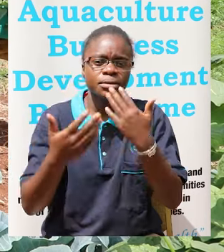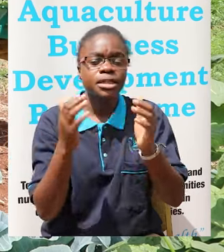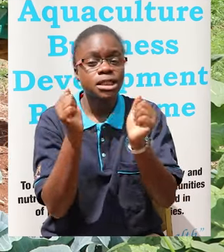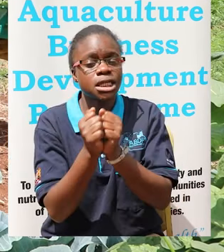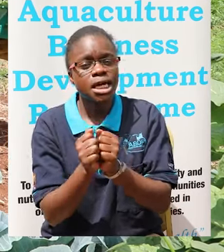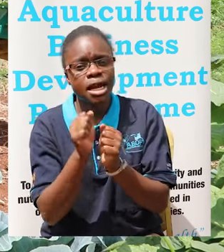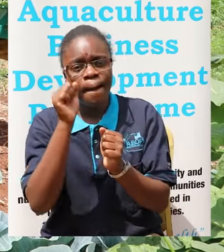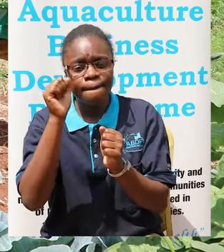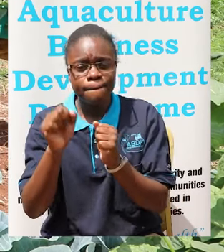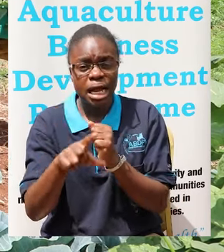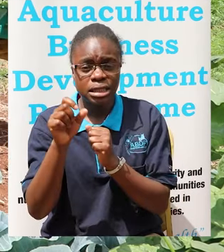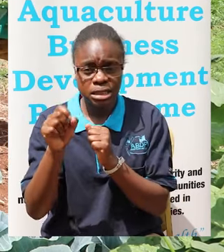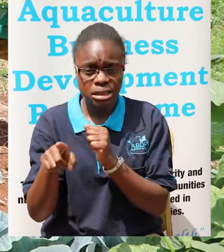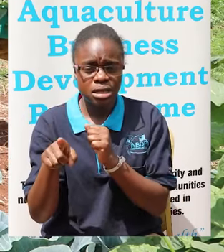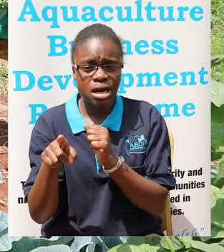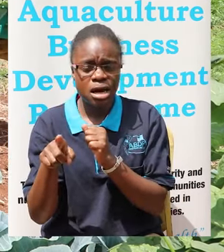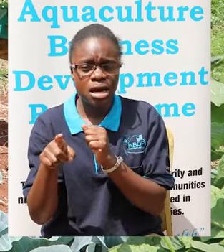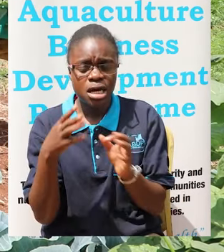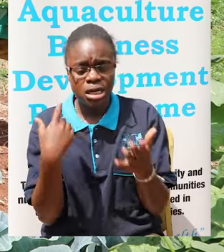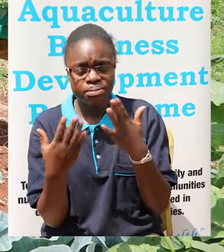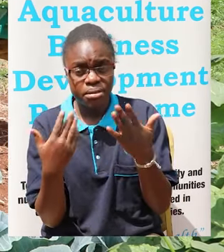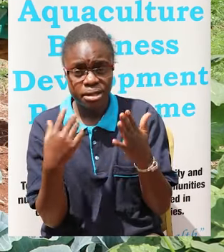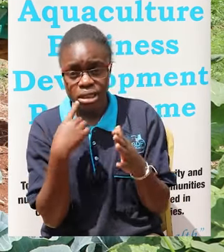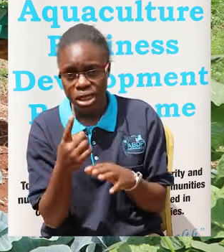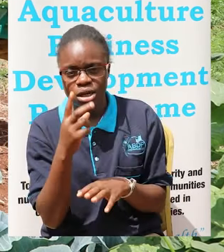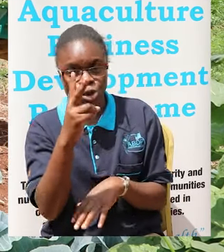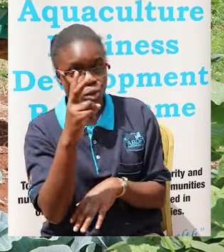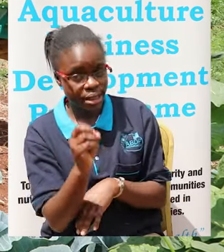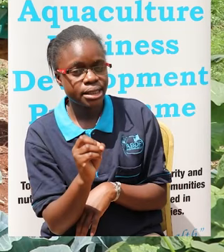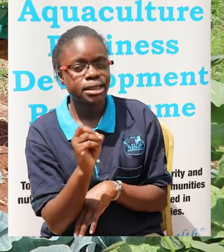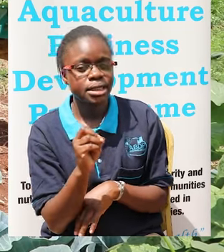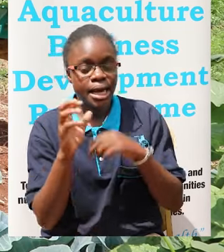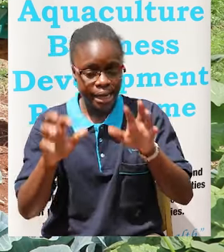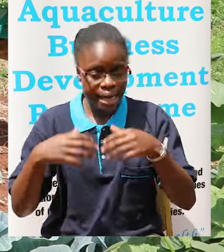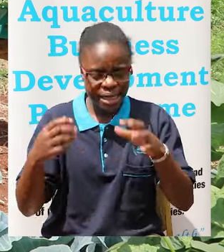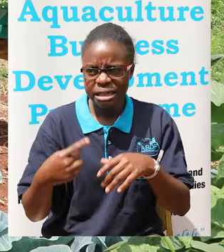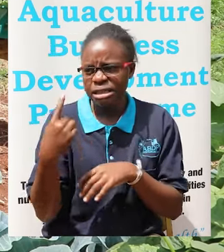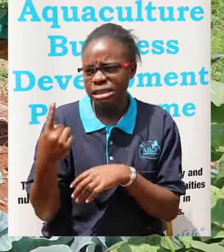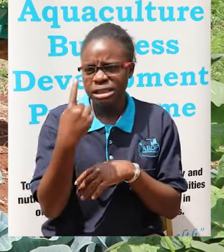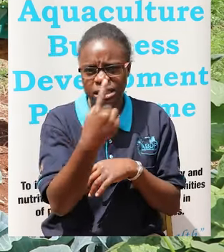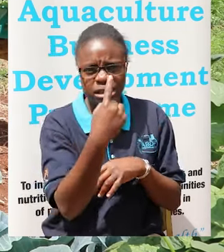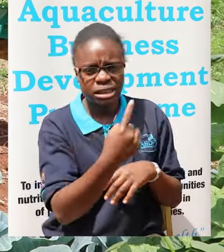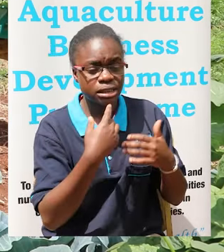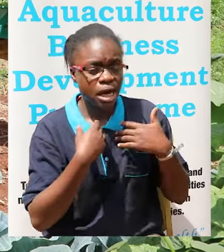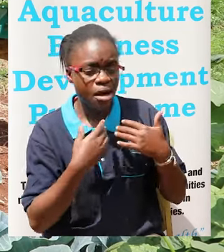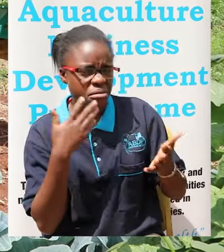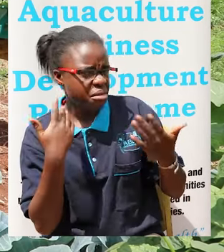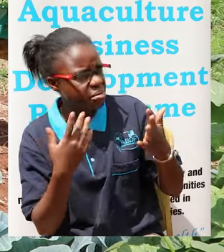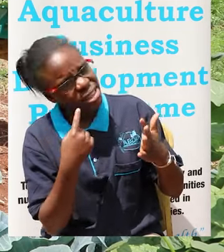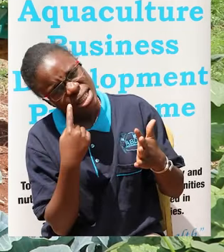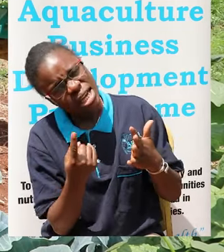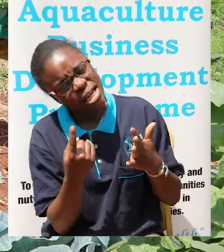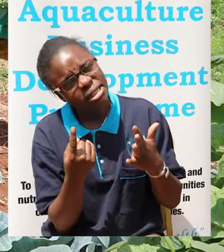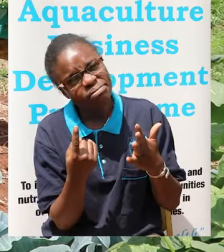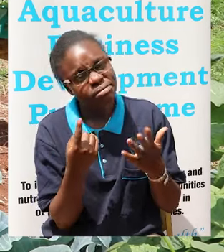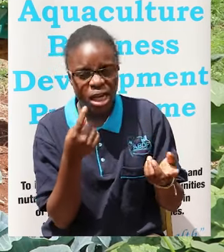10 plants, a minimum of 10 plants. So if I have 20 micro gardens, and in each one of the gardens, I have a minimum of 20